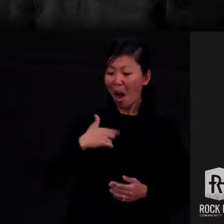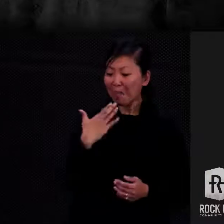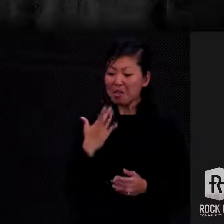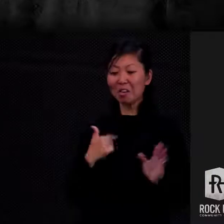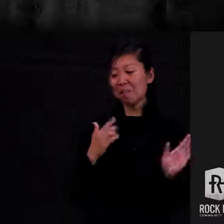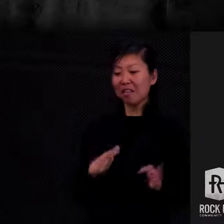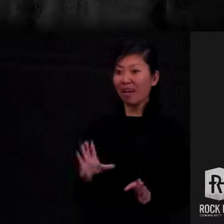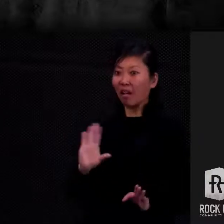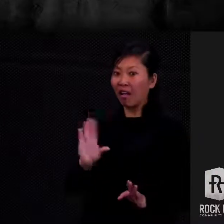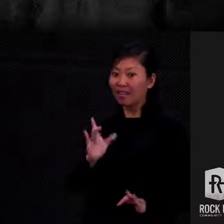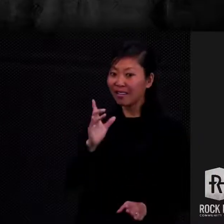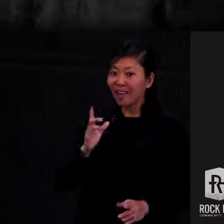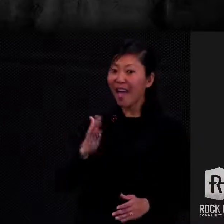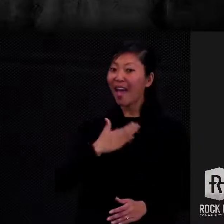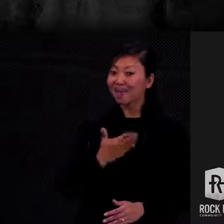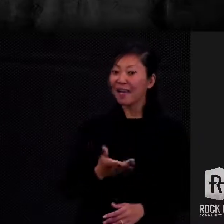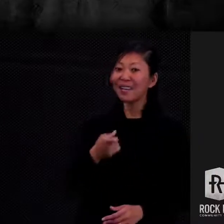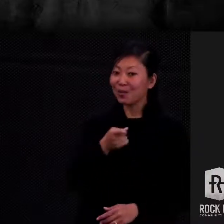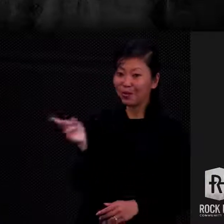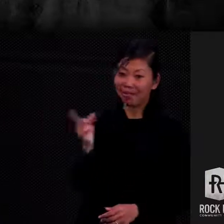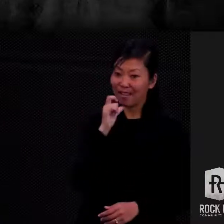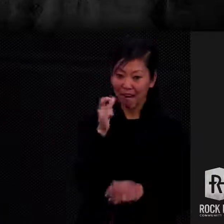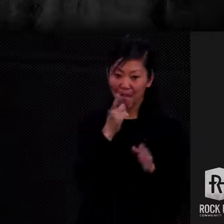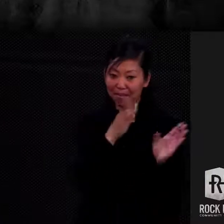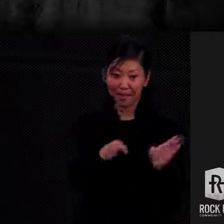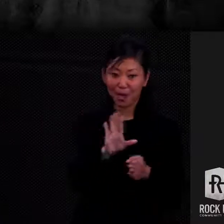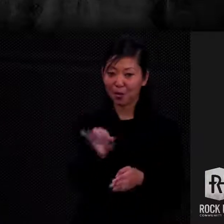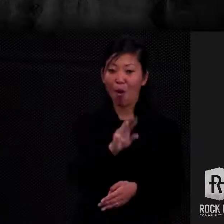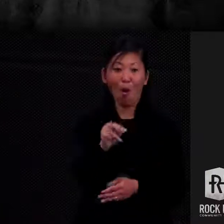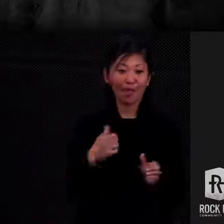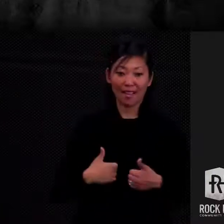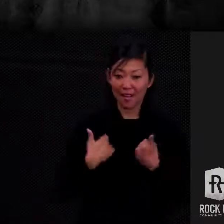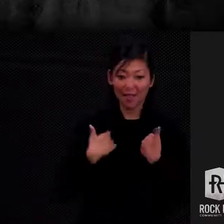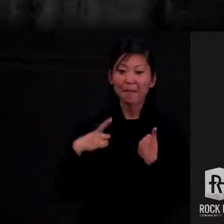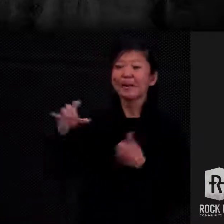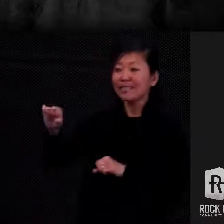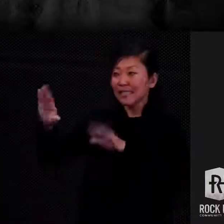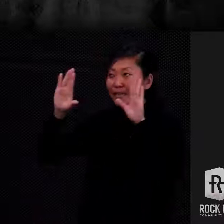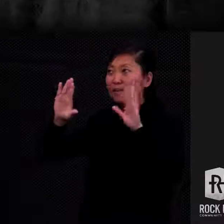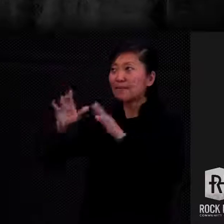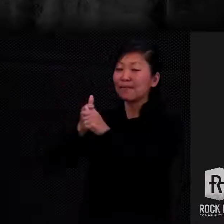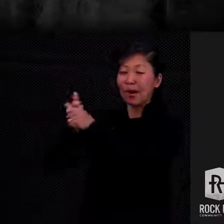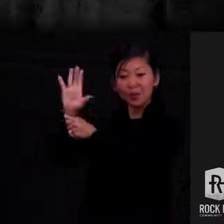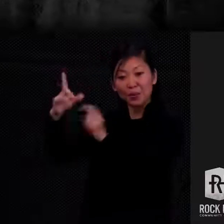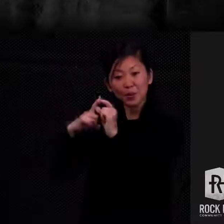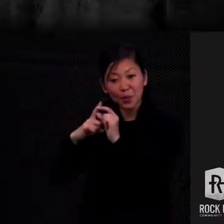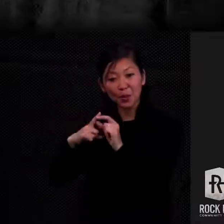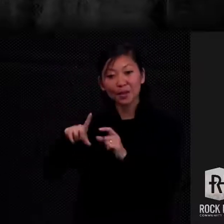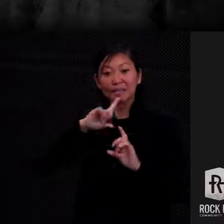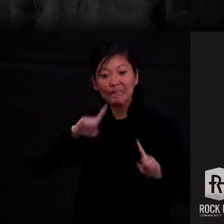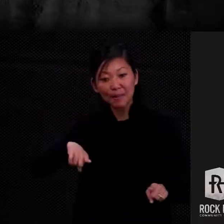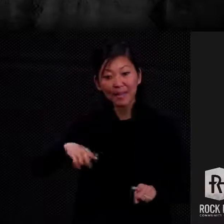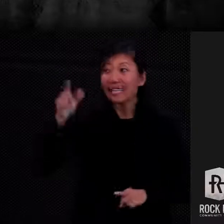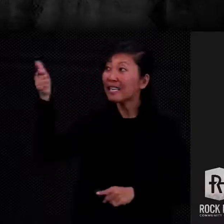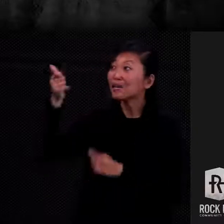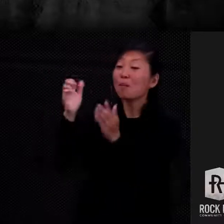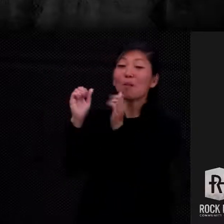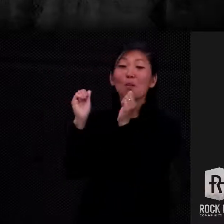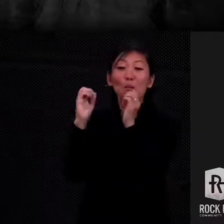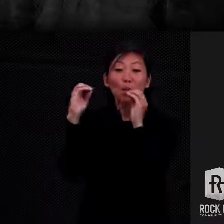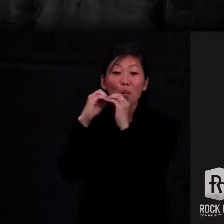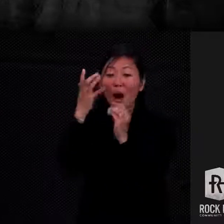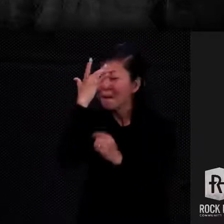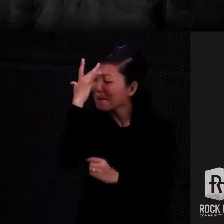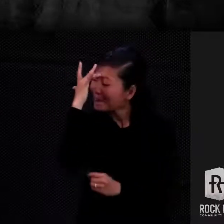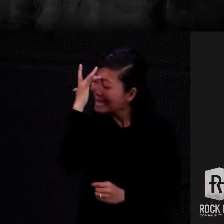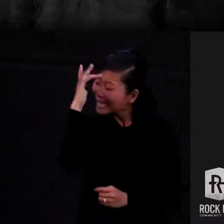life. Submit to God's rule. What does that mean? It means submitting to his word and to his commandments because he's smarter than you.